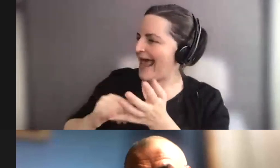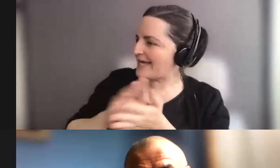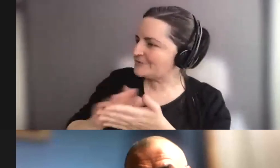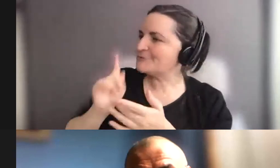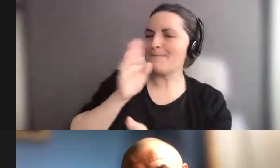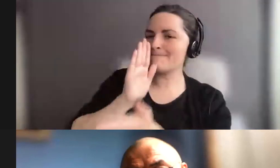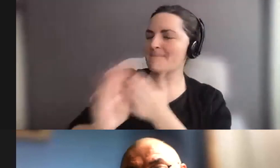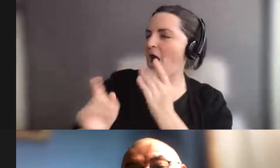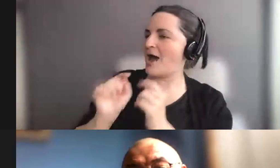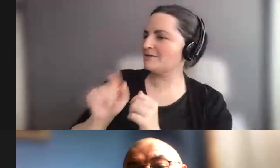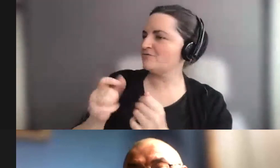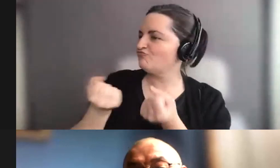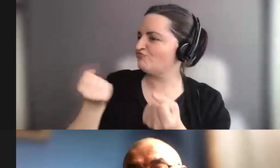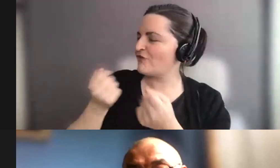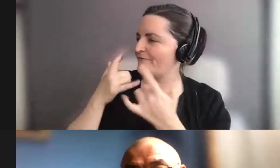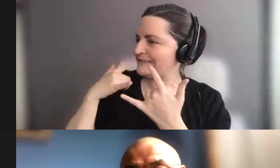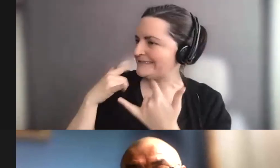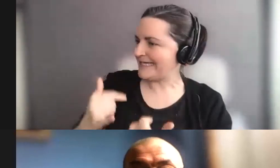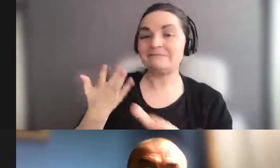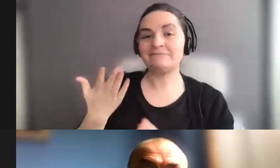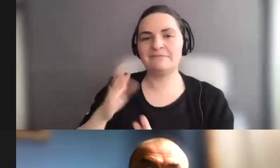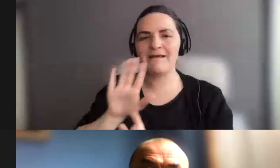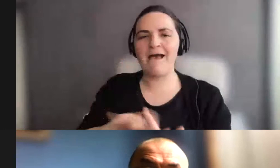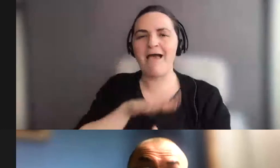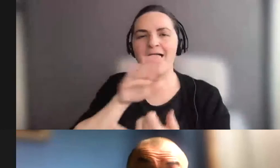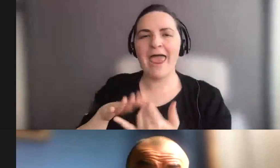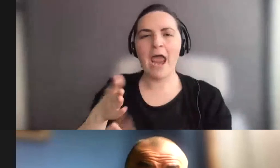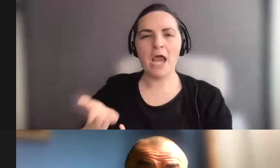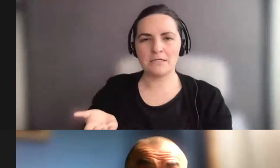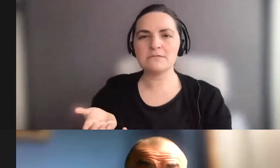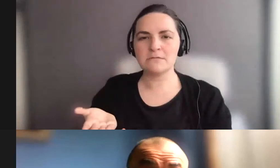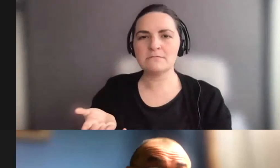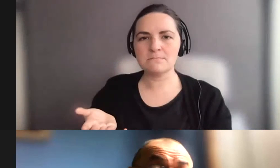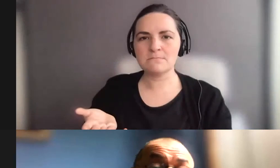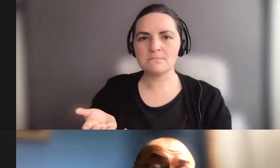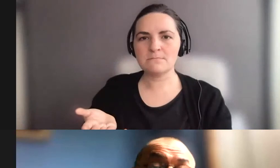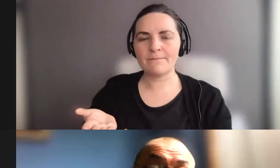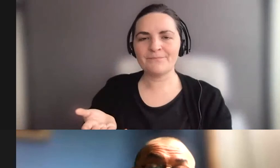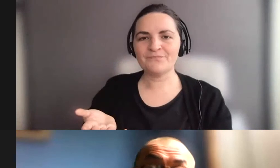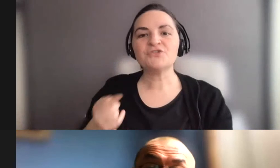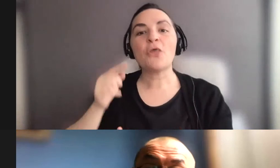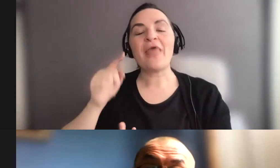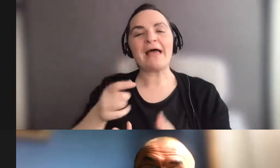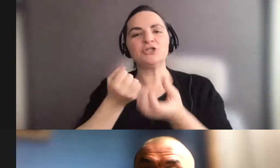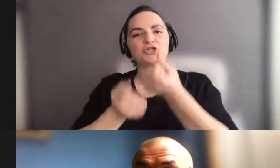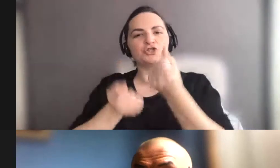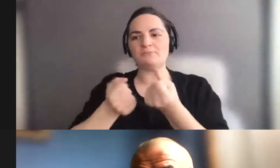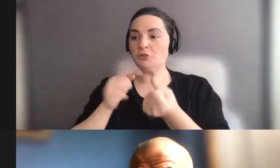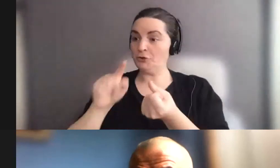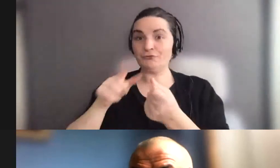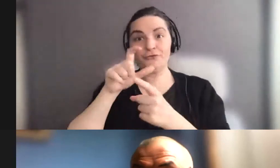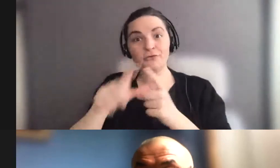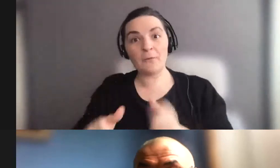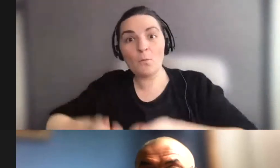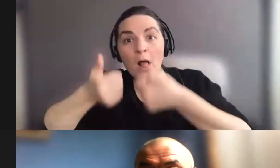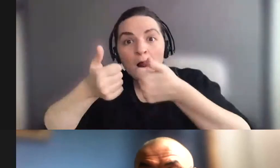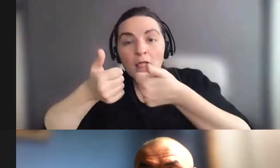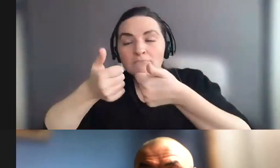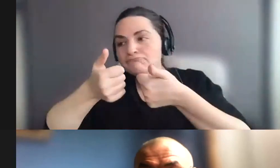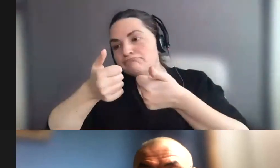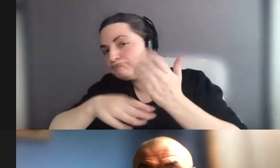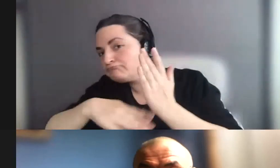your driving test. It's what you get at the end, and it's a judgment that says how well you've done building